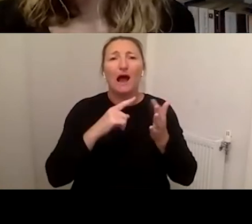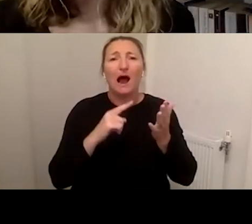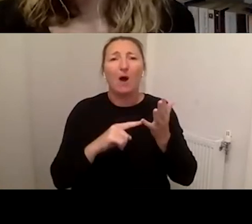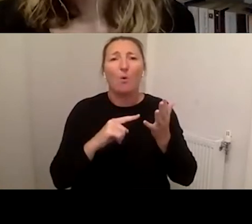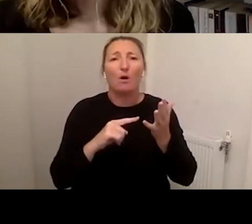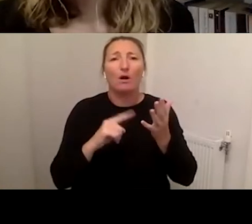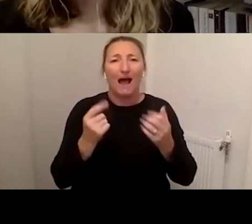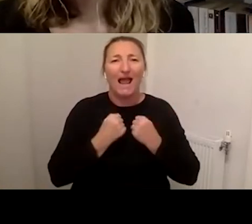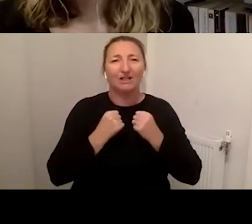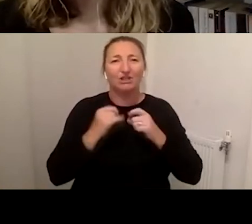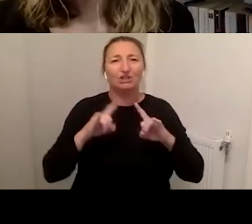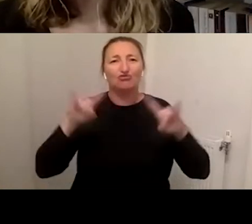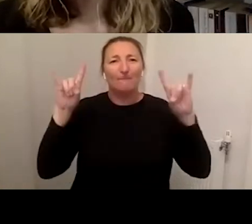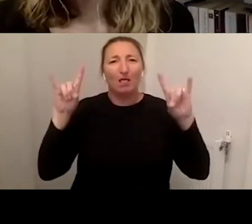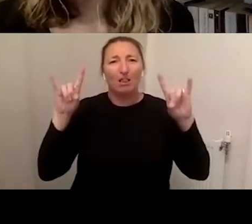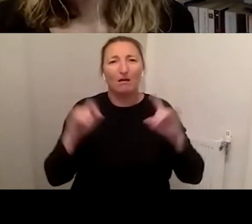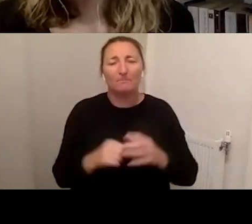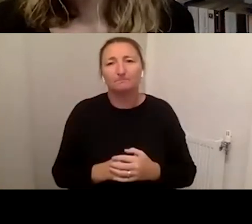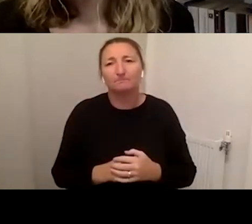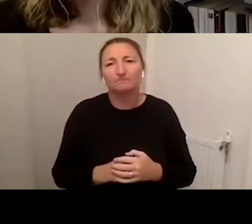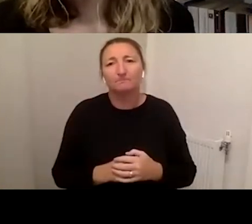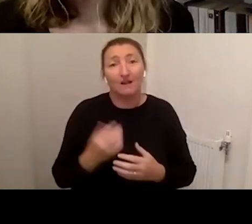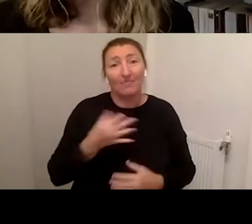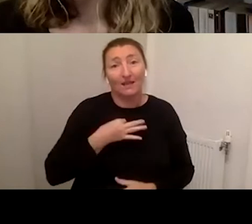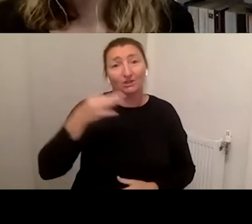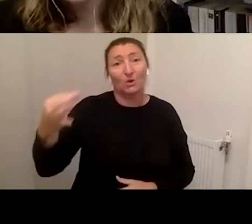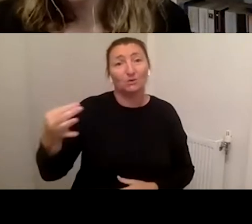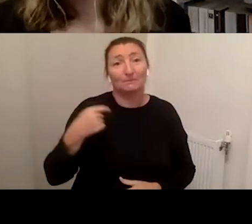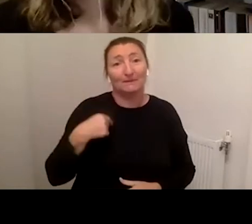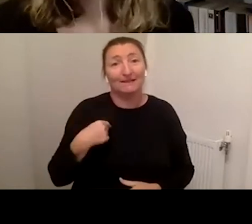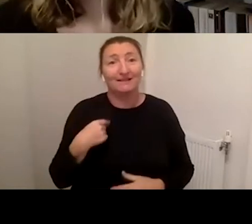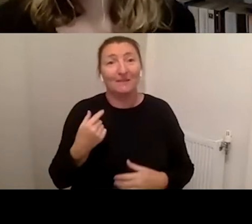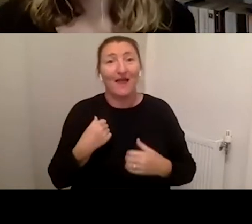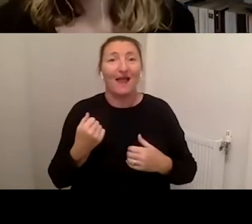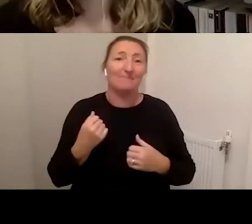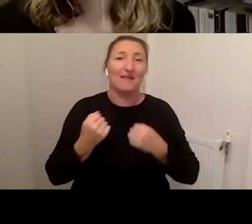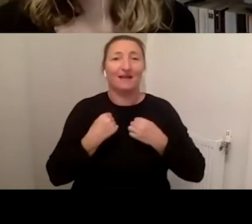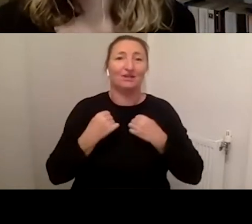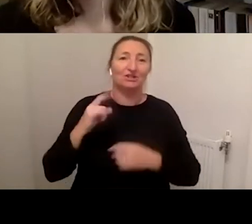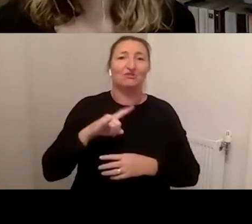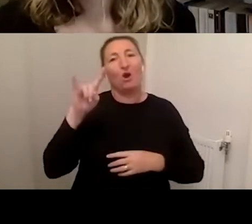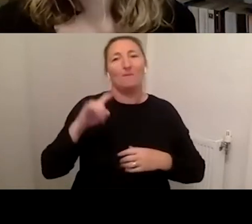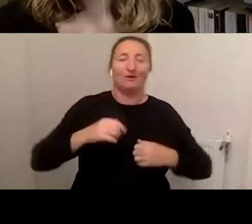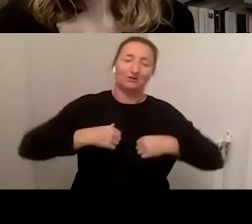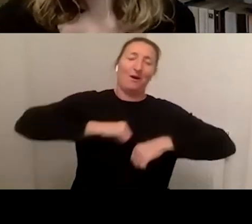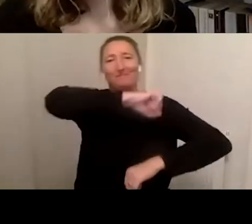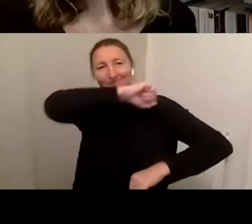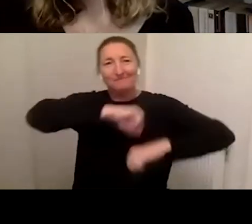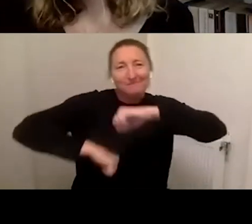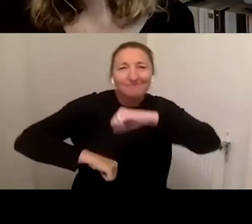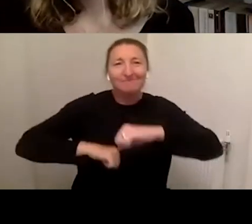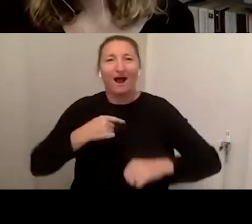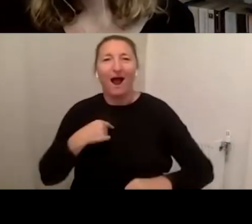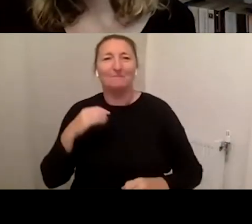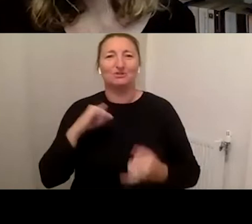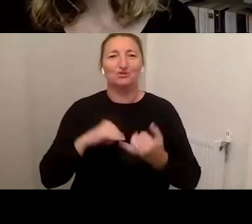rebels, actually, they chose me their energy rebel in 2019. So I'm also a Schönau rebel. And they always